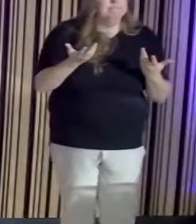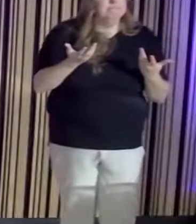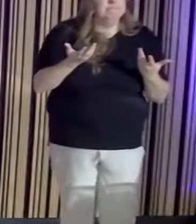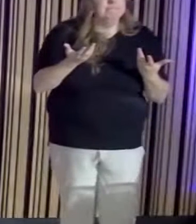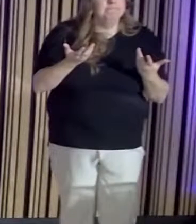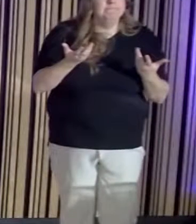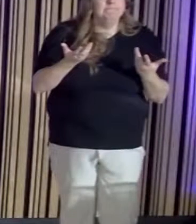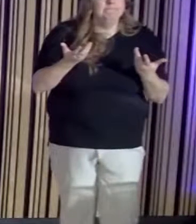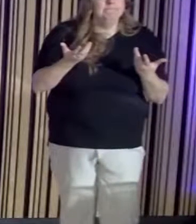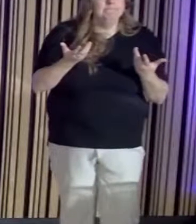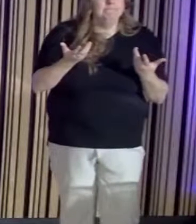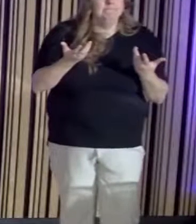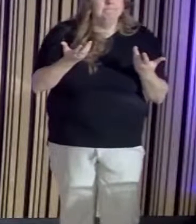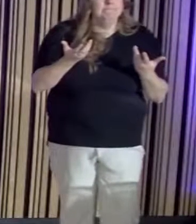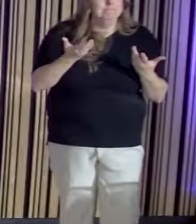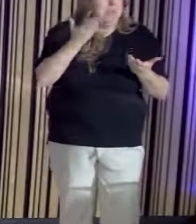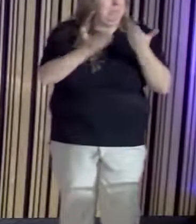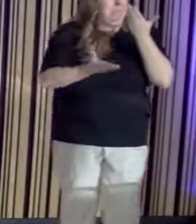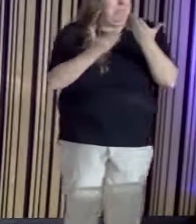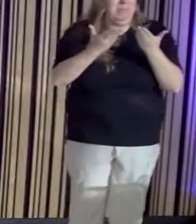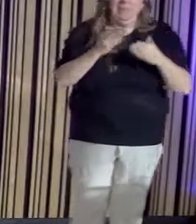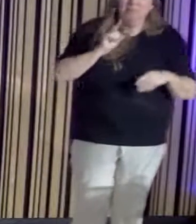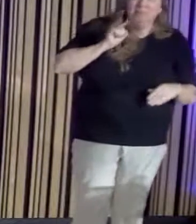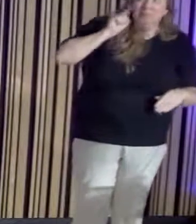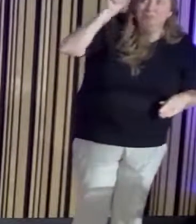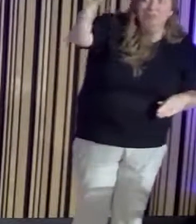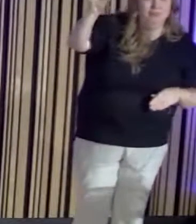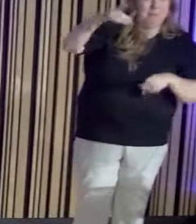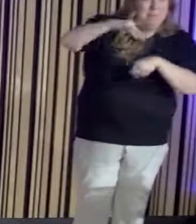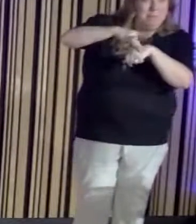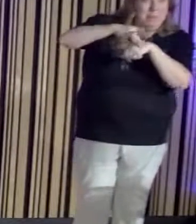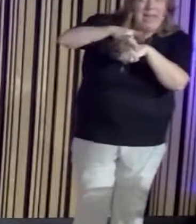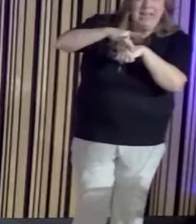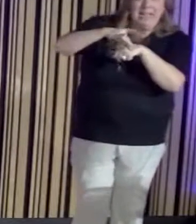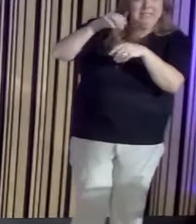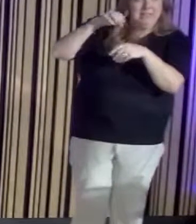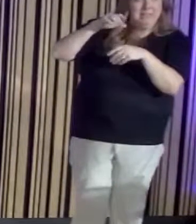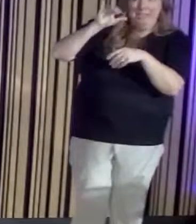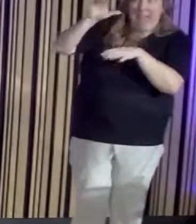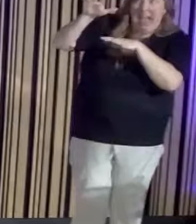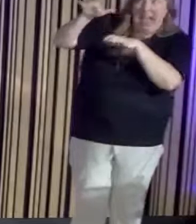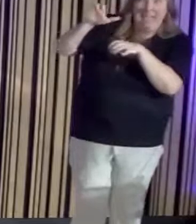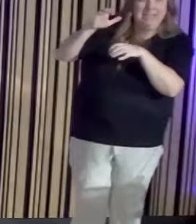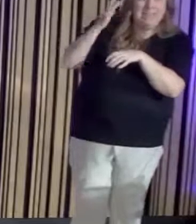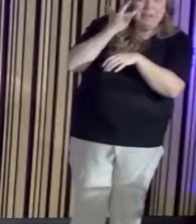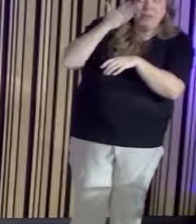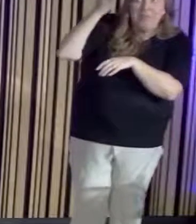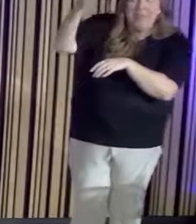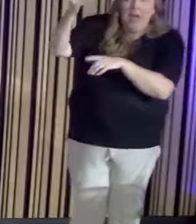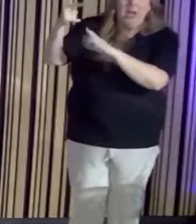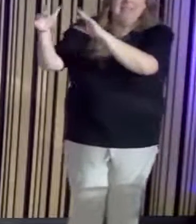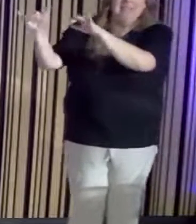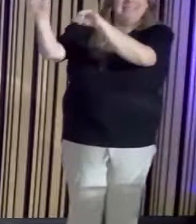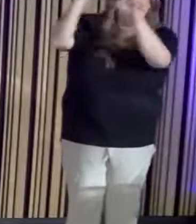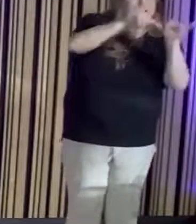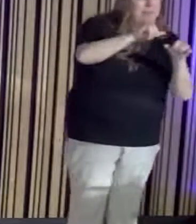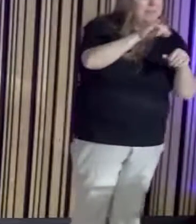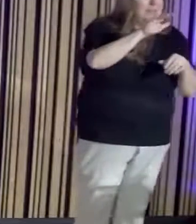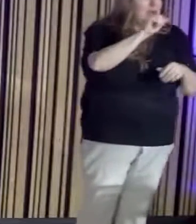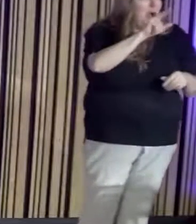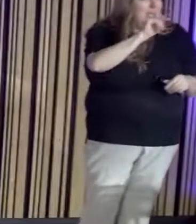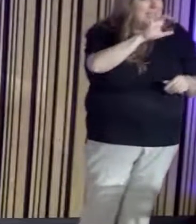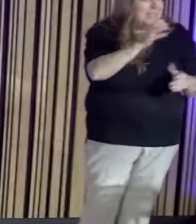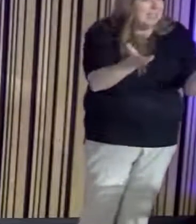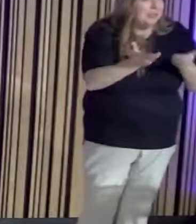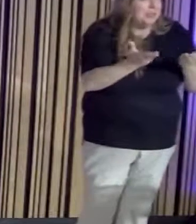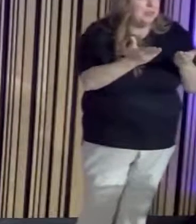may well consist of life enclosed in the ice. And so as we learn about these organisms in our polar